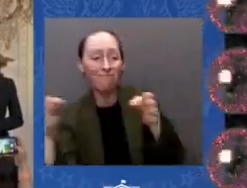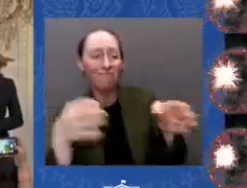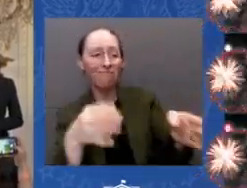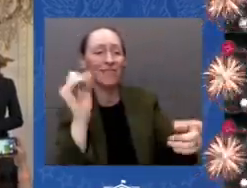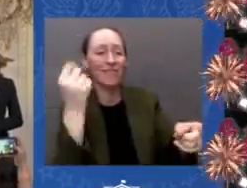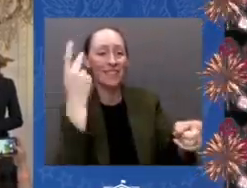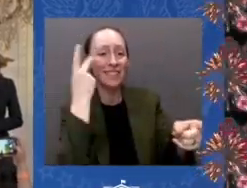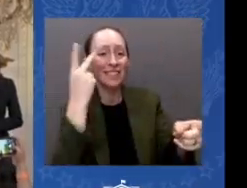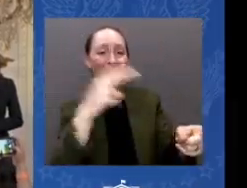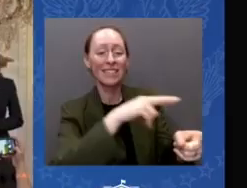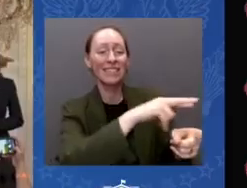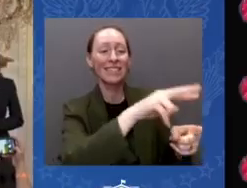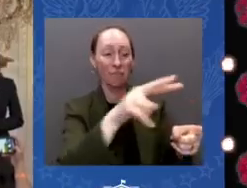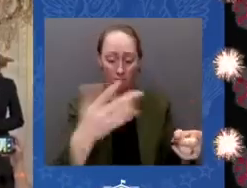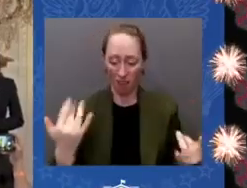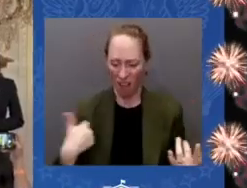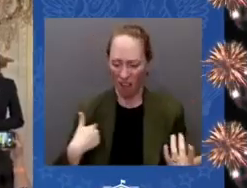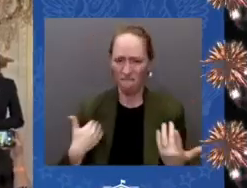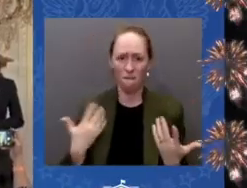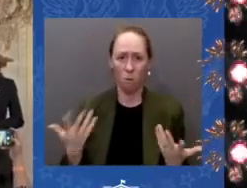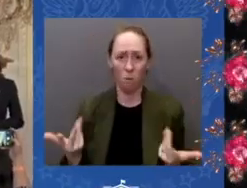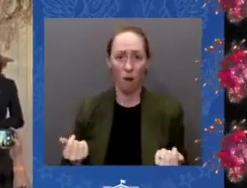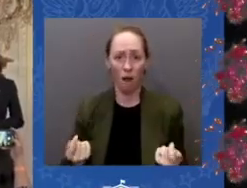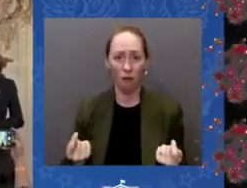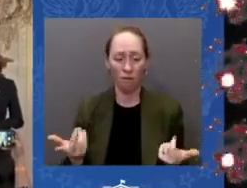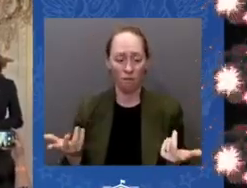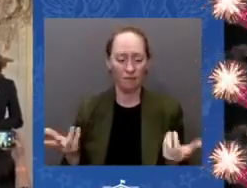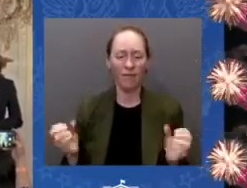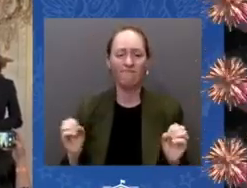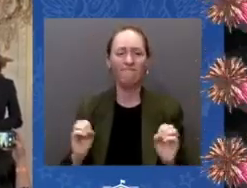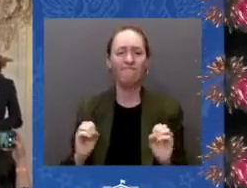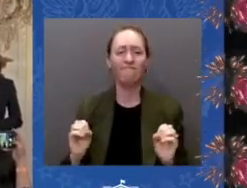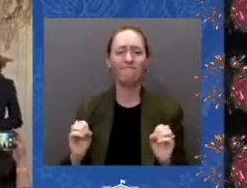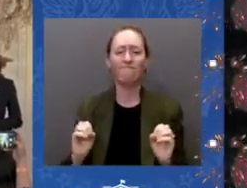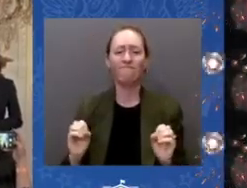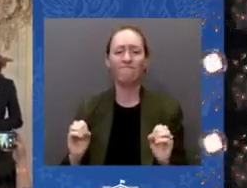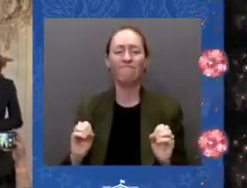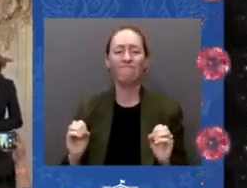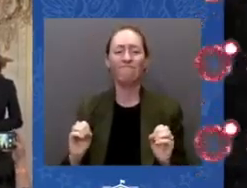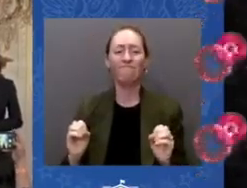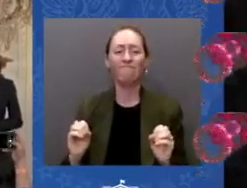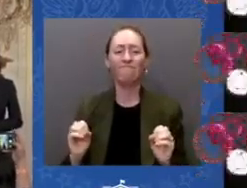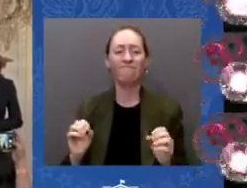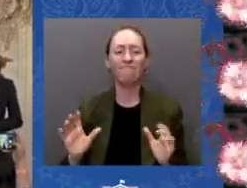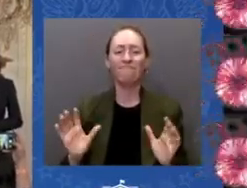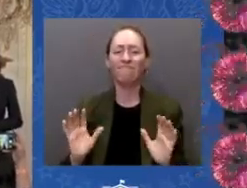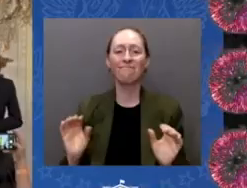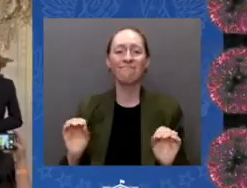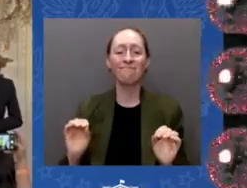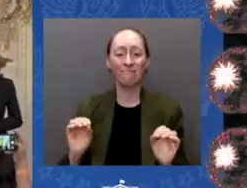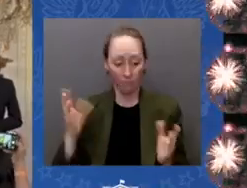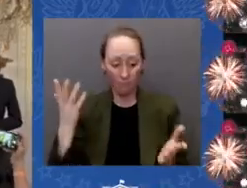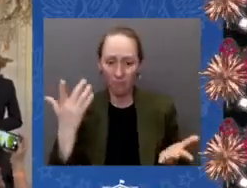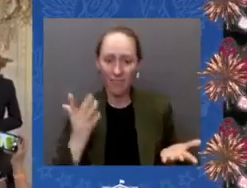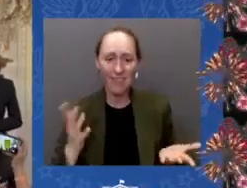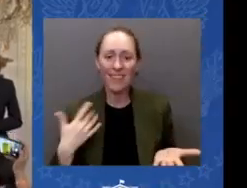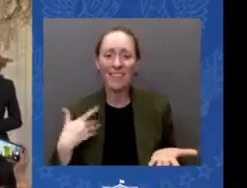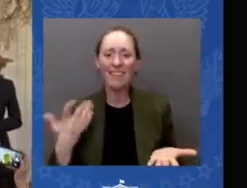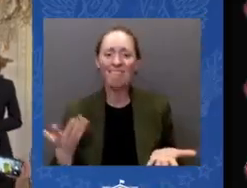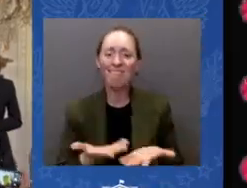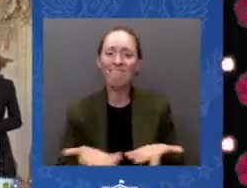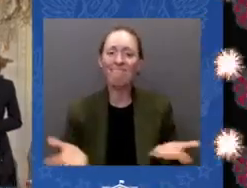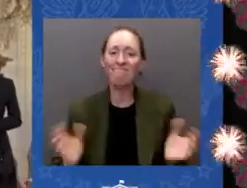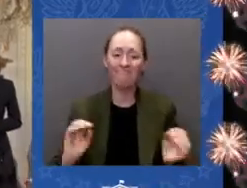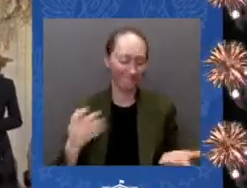start on my journey with empty hands and an expectant heart." Today, we come here